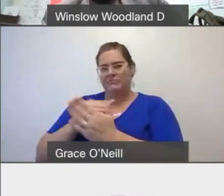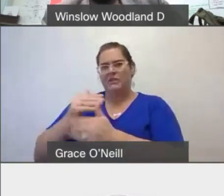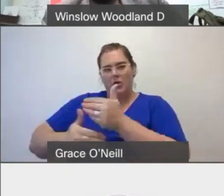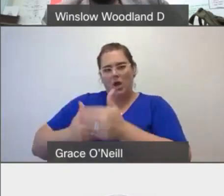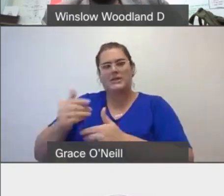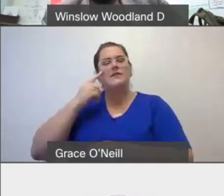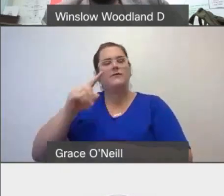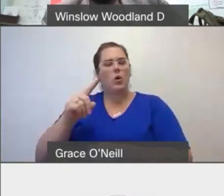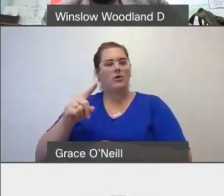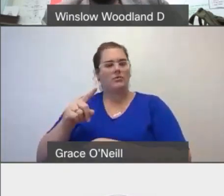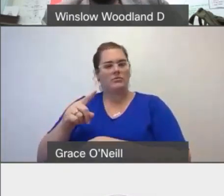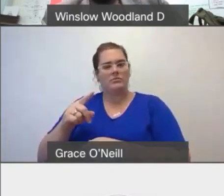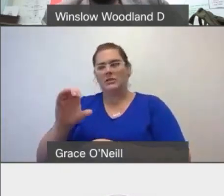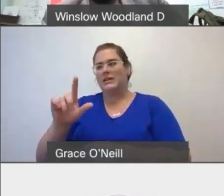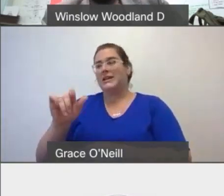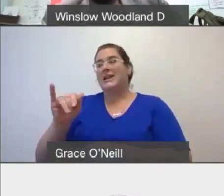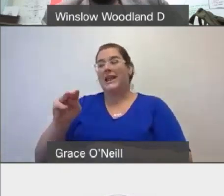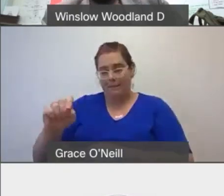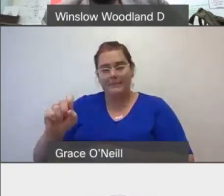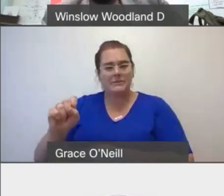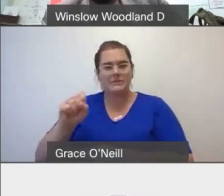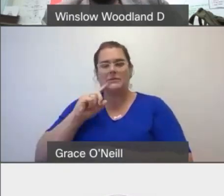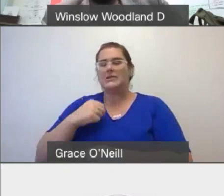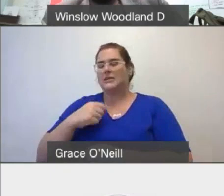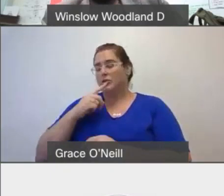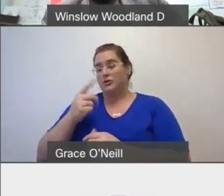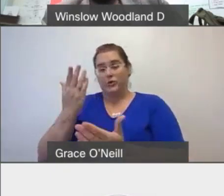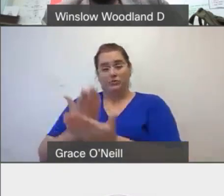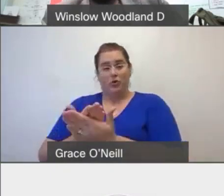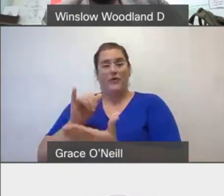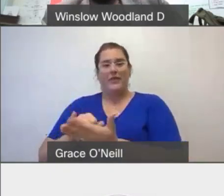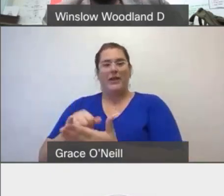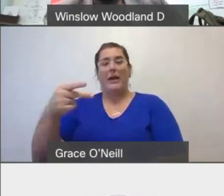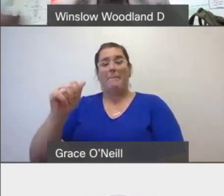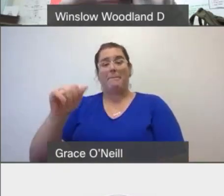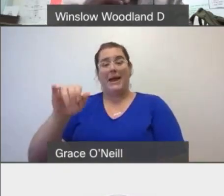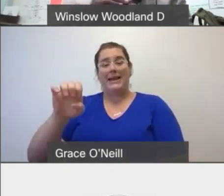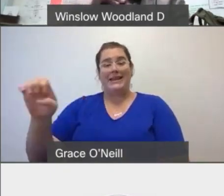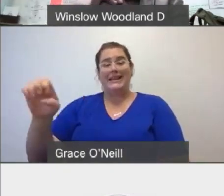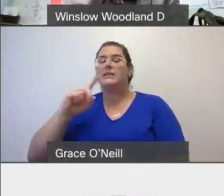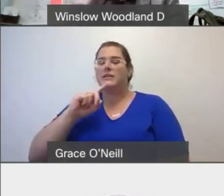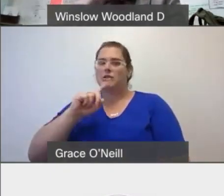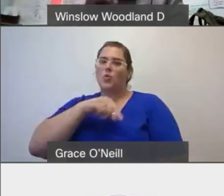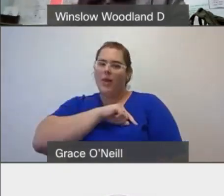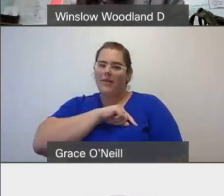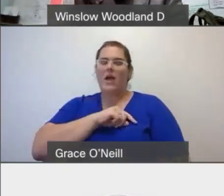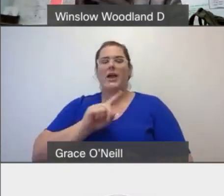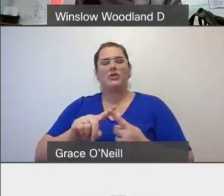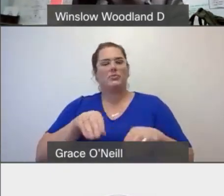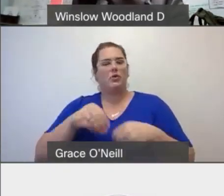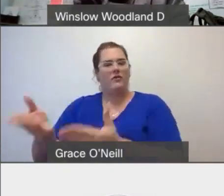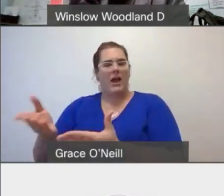that the payee is qualified to provide the service. So,